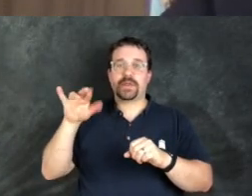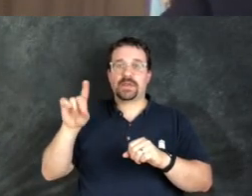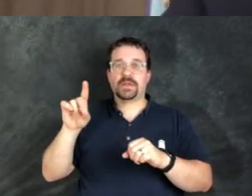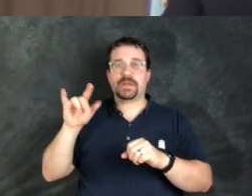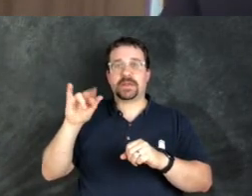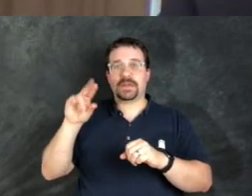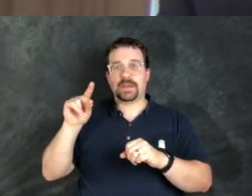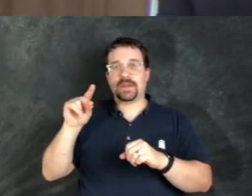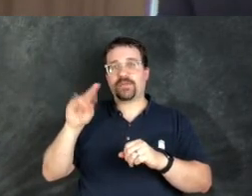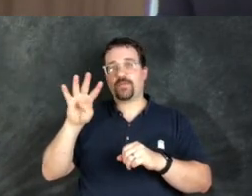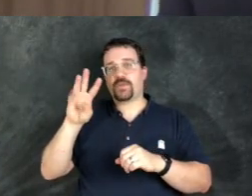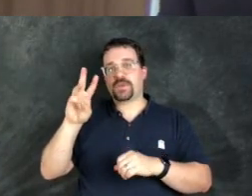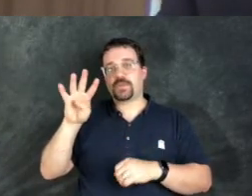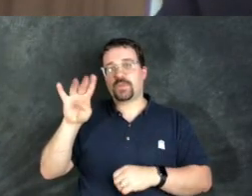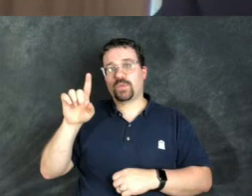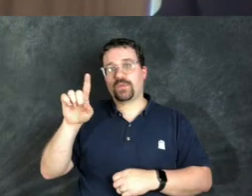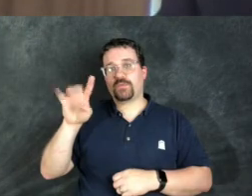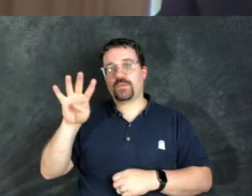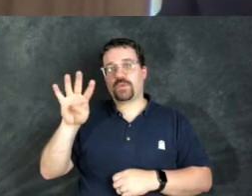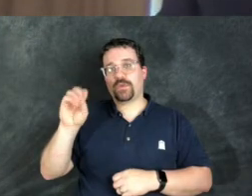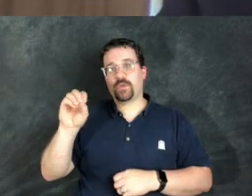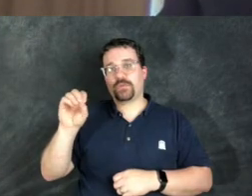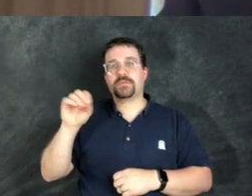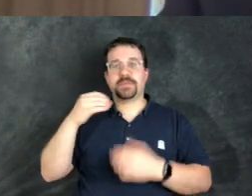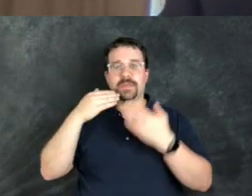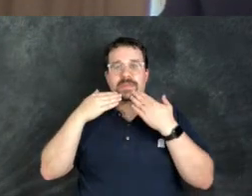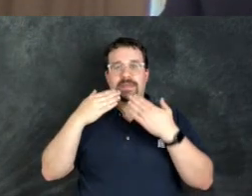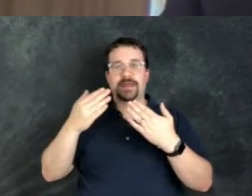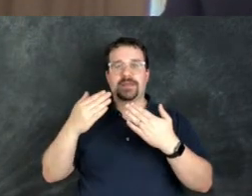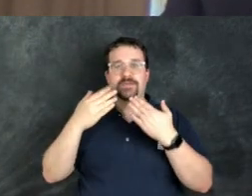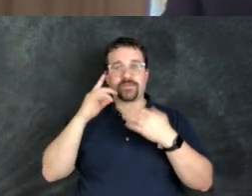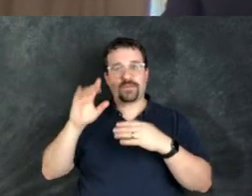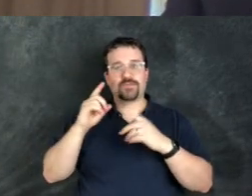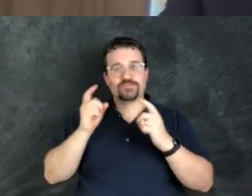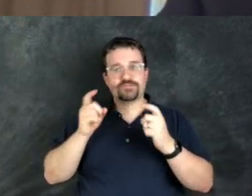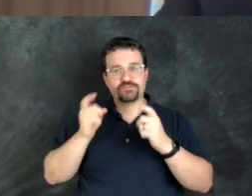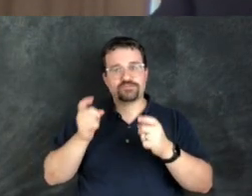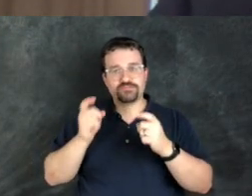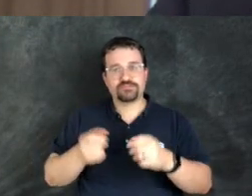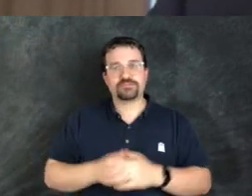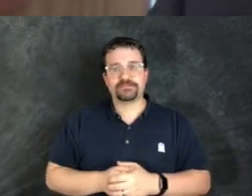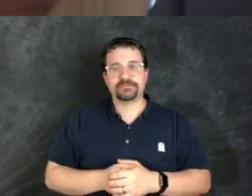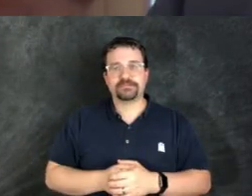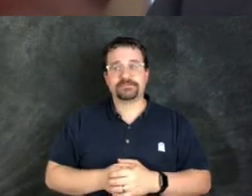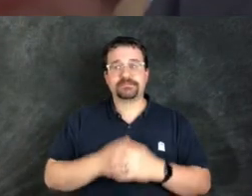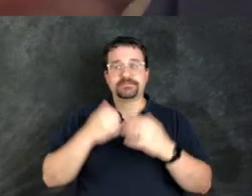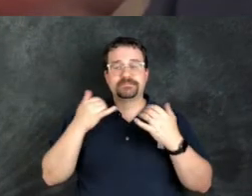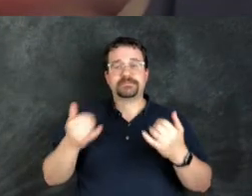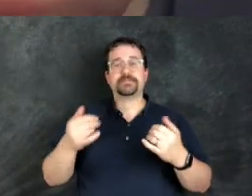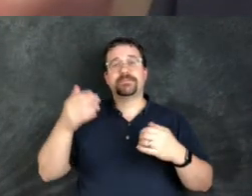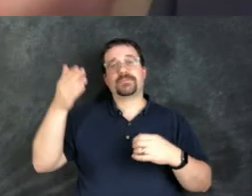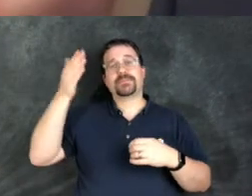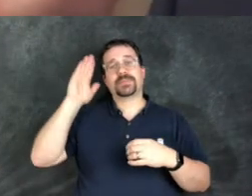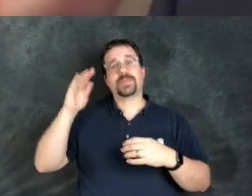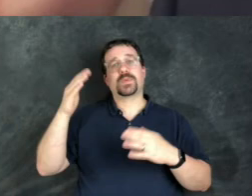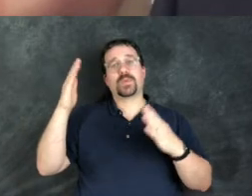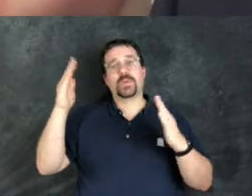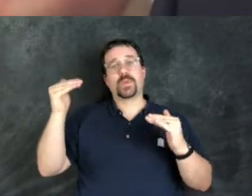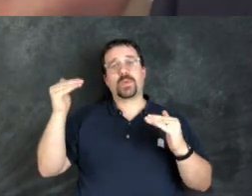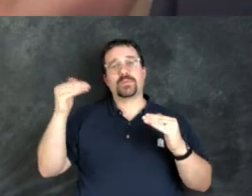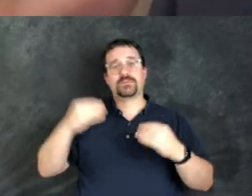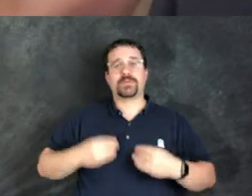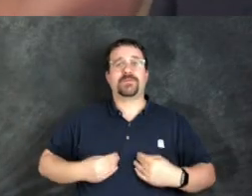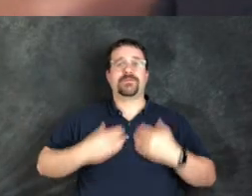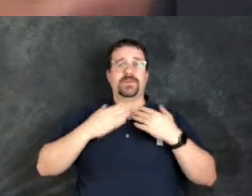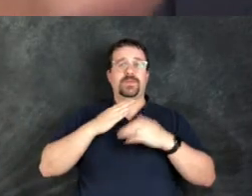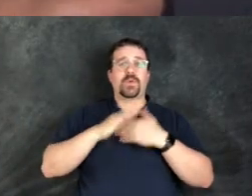46140. We continue to be thankful for your generosity. And now may the God of hope fill